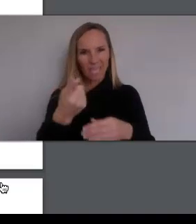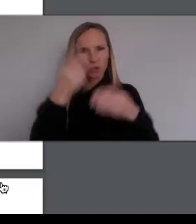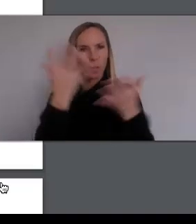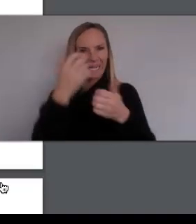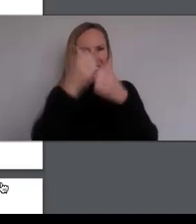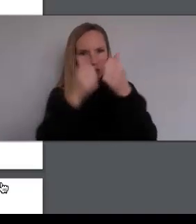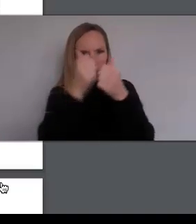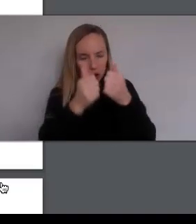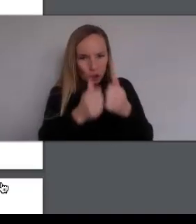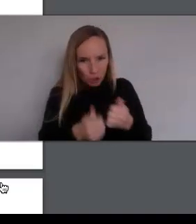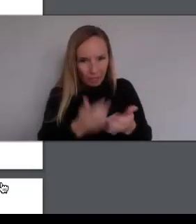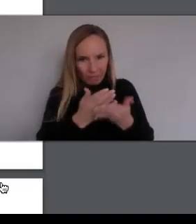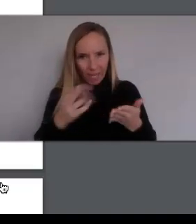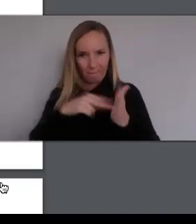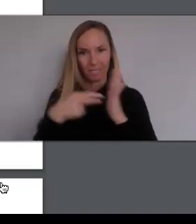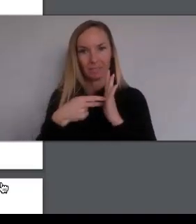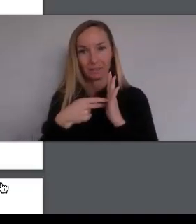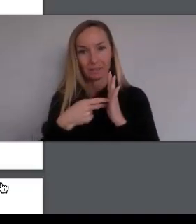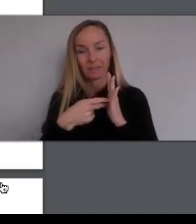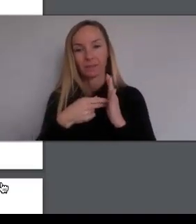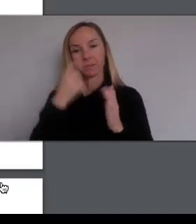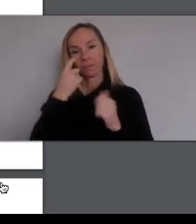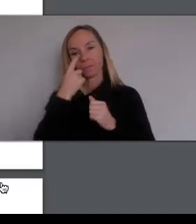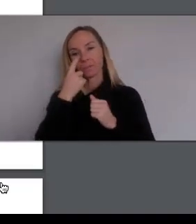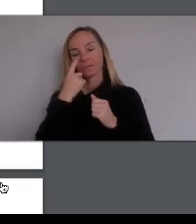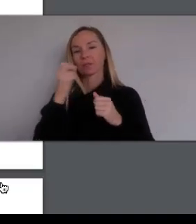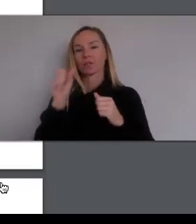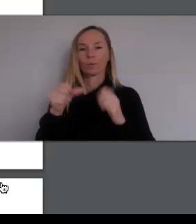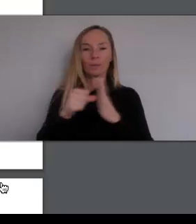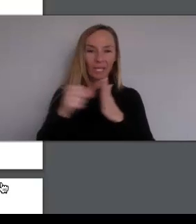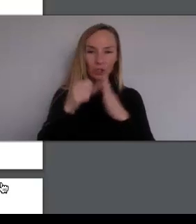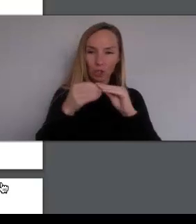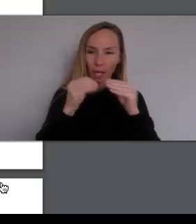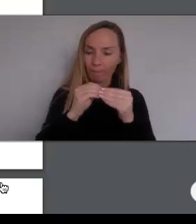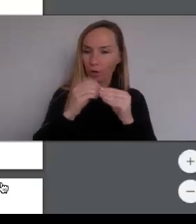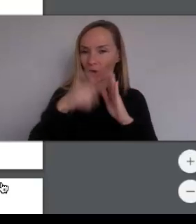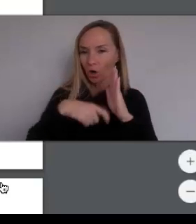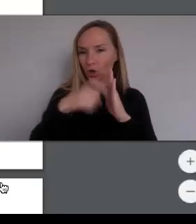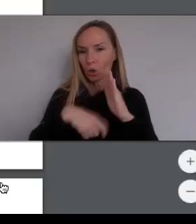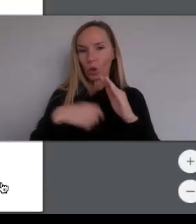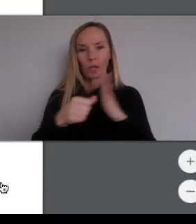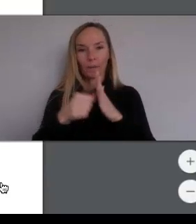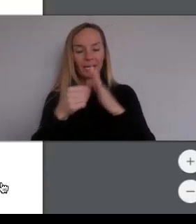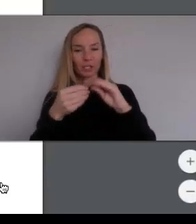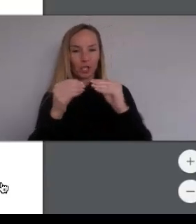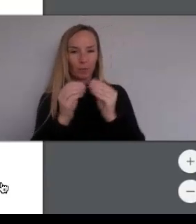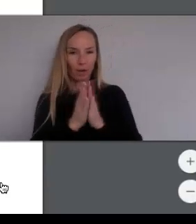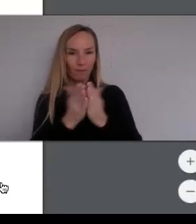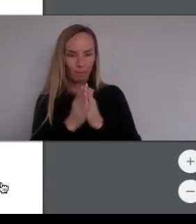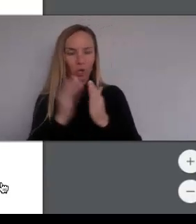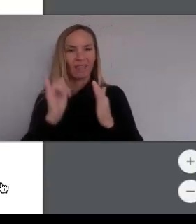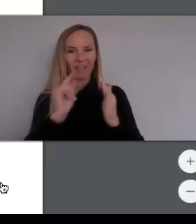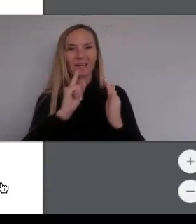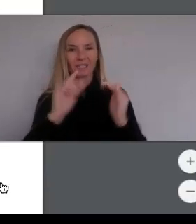shorter URL. Or it's page numbers of an article or page numbers of a book. And so this is the